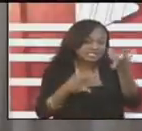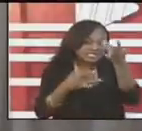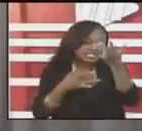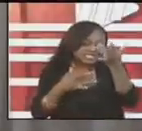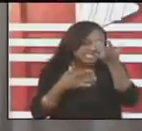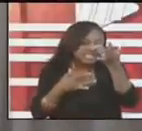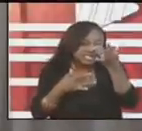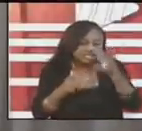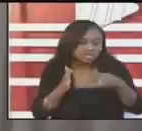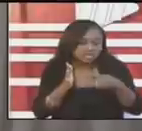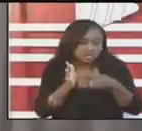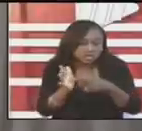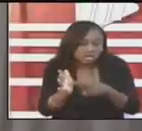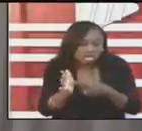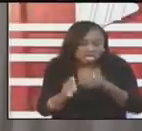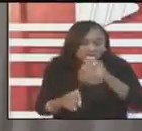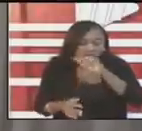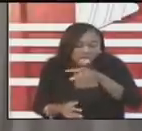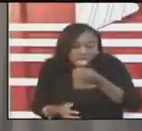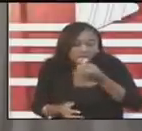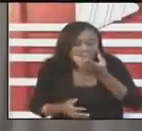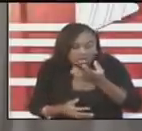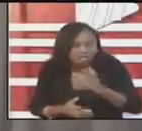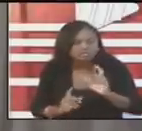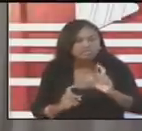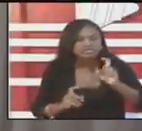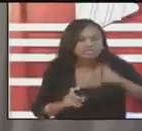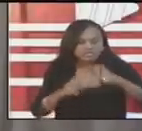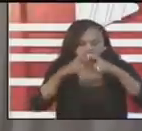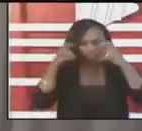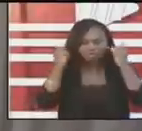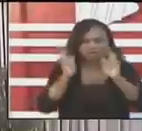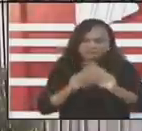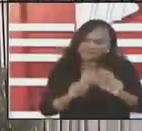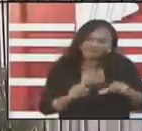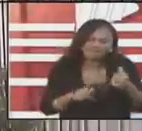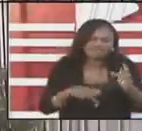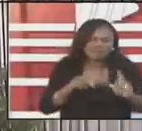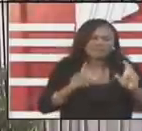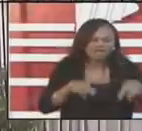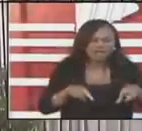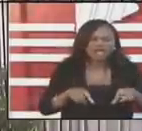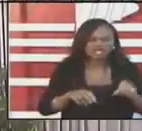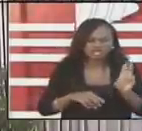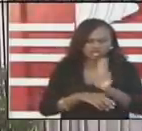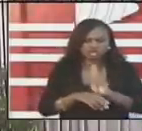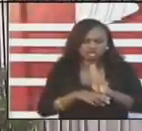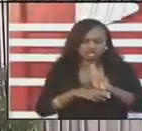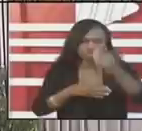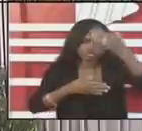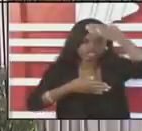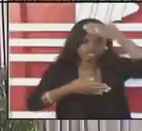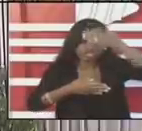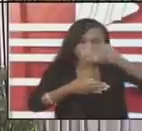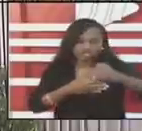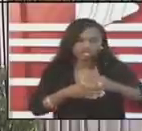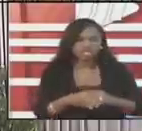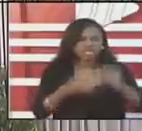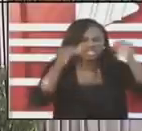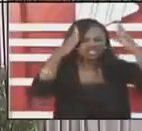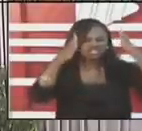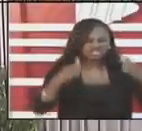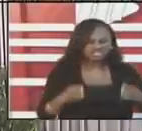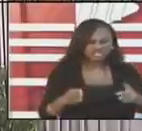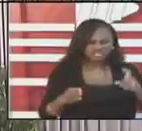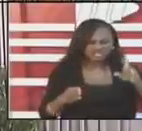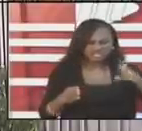active symptoms. So those individuals should be wearing a face mask. Okay, thank you. There's another question. Are teachers allowed to have